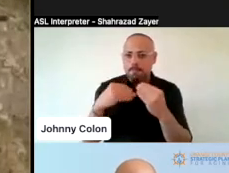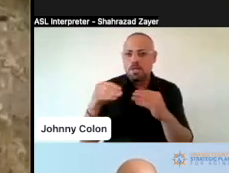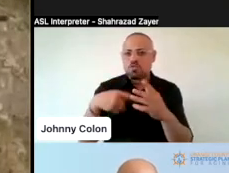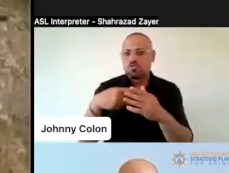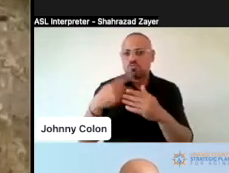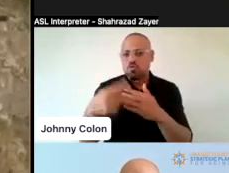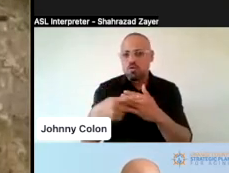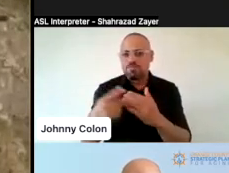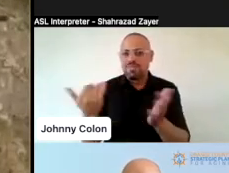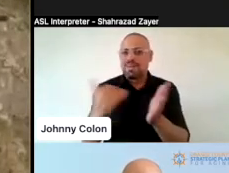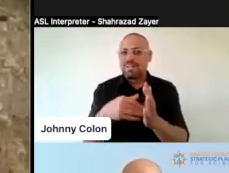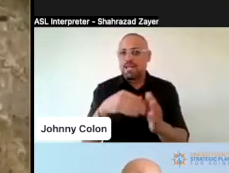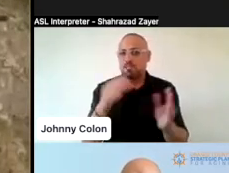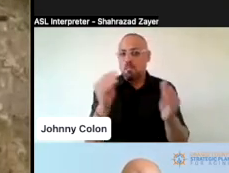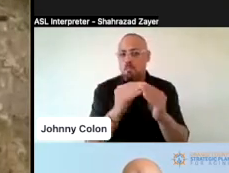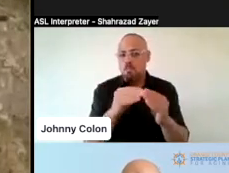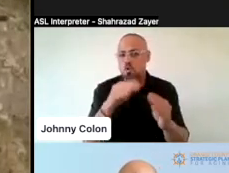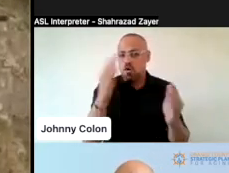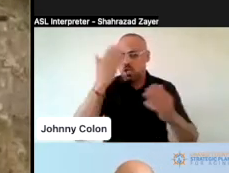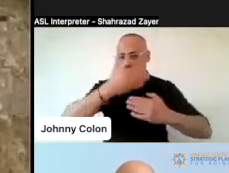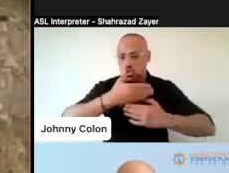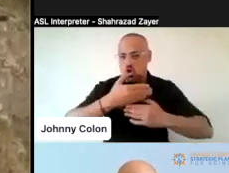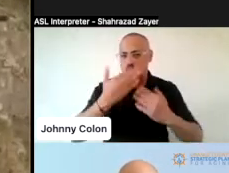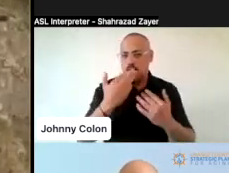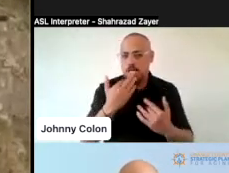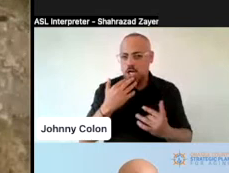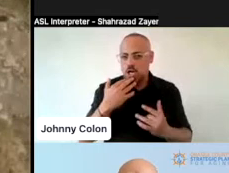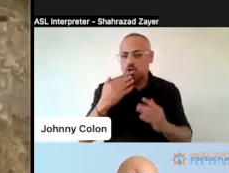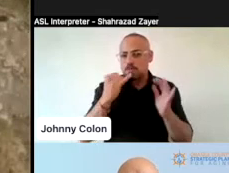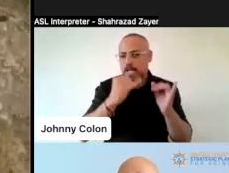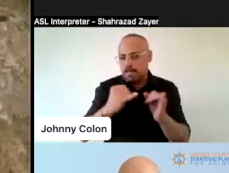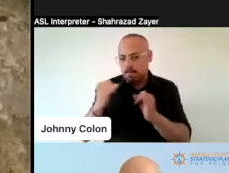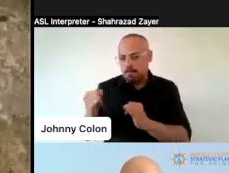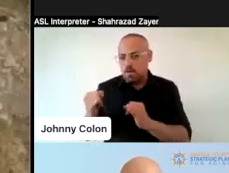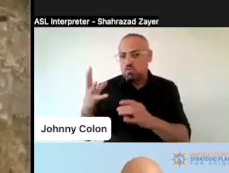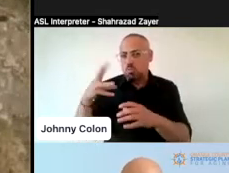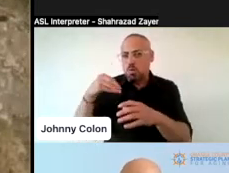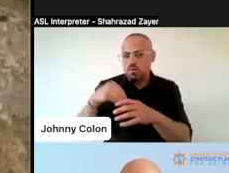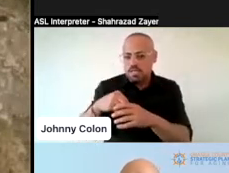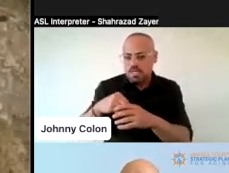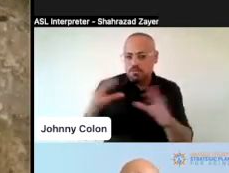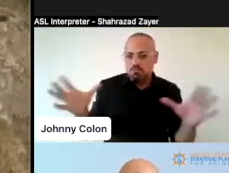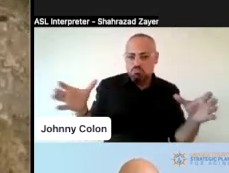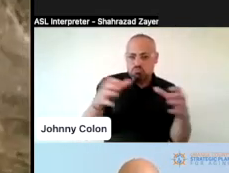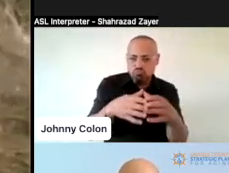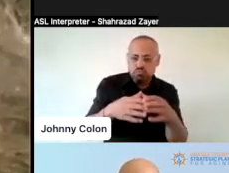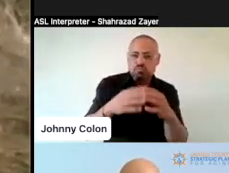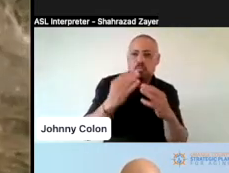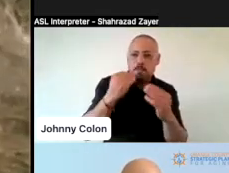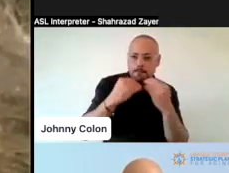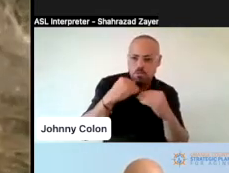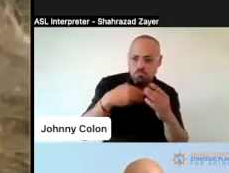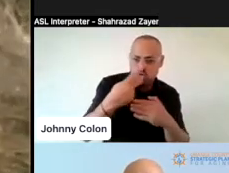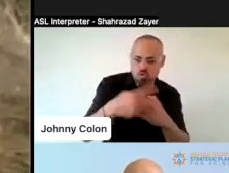darker shades are more individuals participating in congregate meal programs. And one of the insights we glean